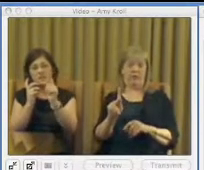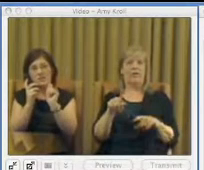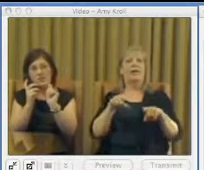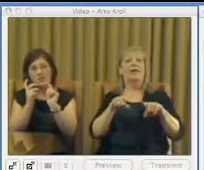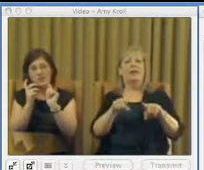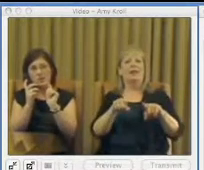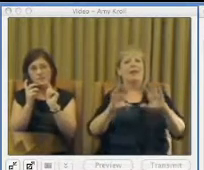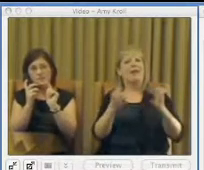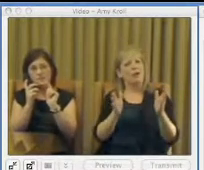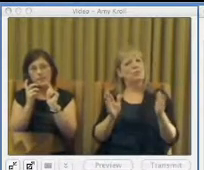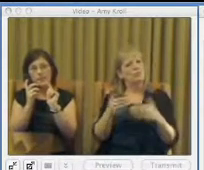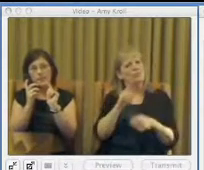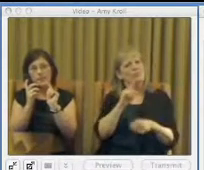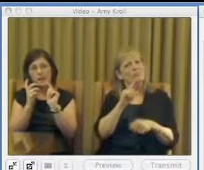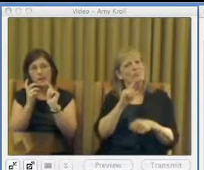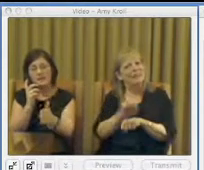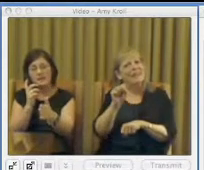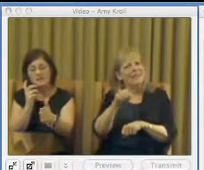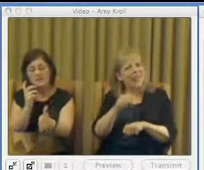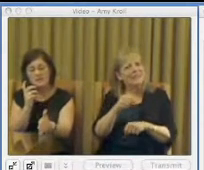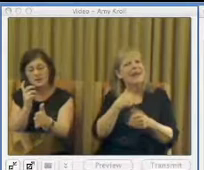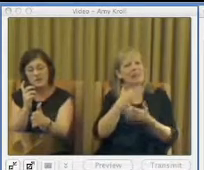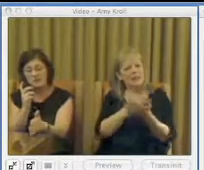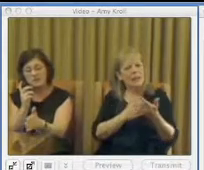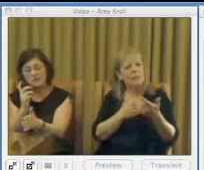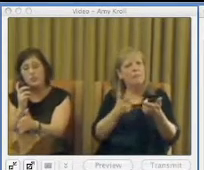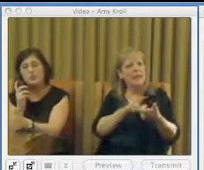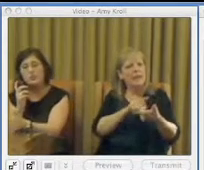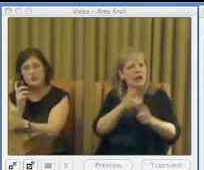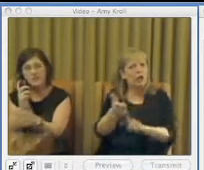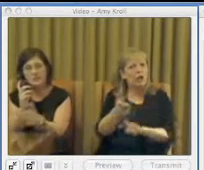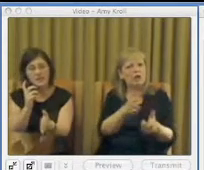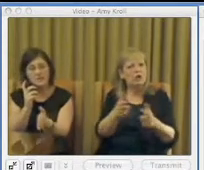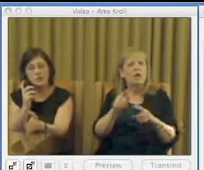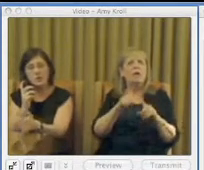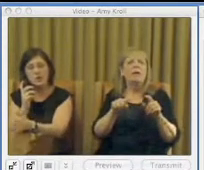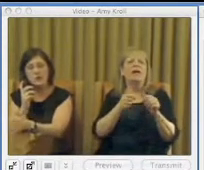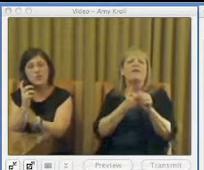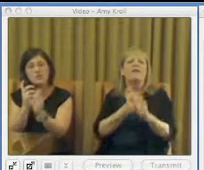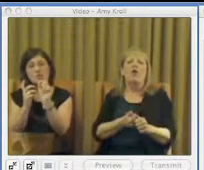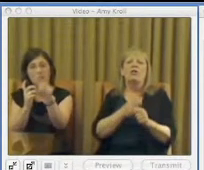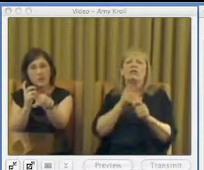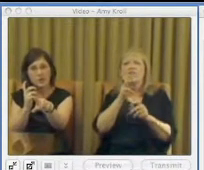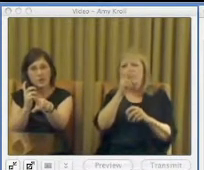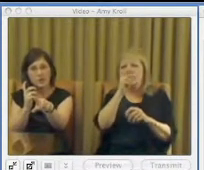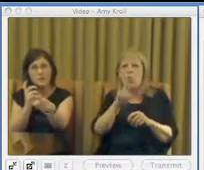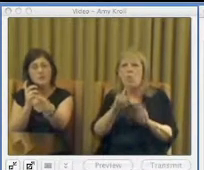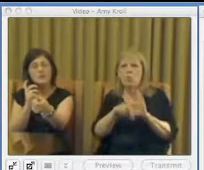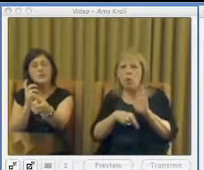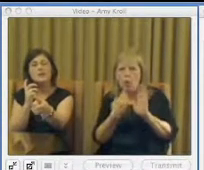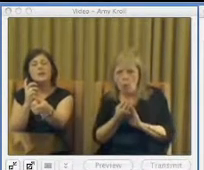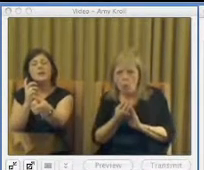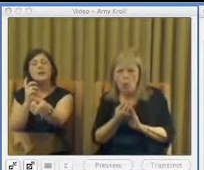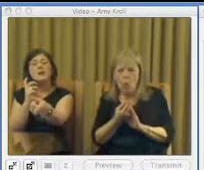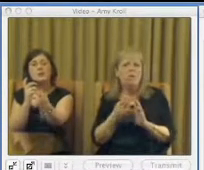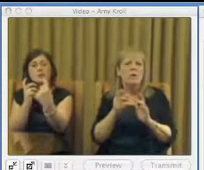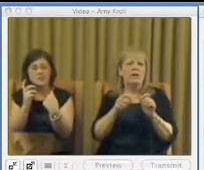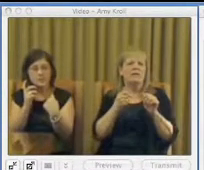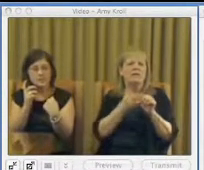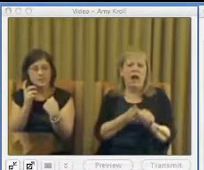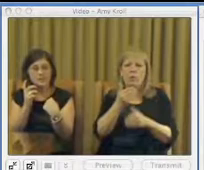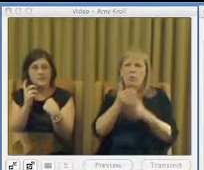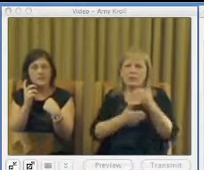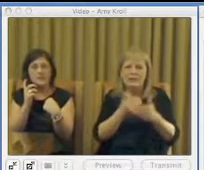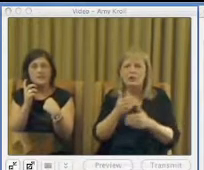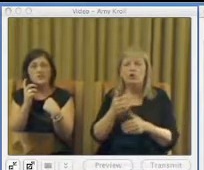classroom situations, it, you know, there is a level of interaction, but again, it's rule-driven, it has protocols